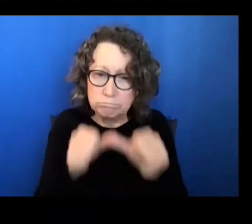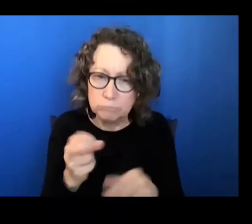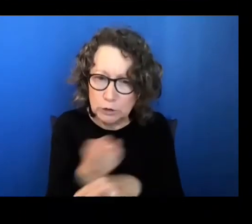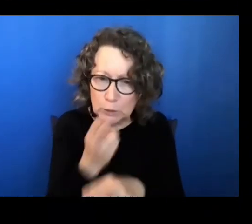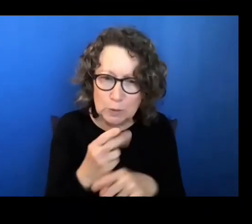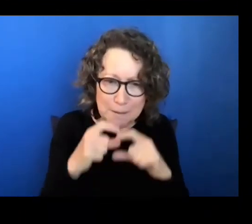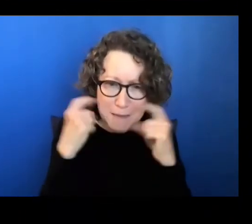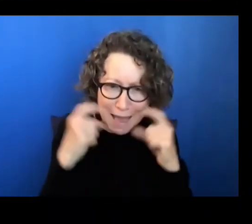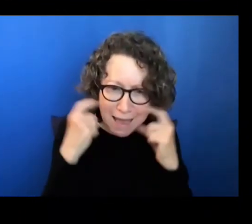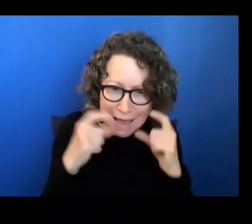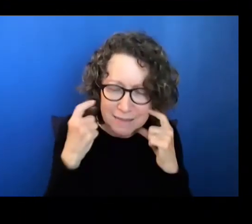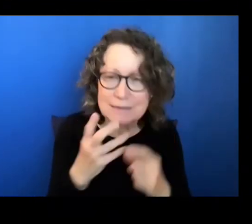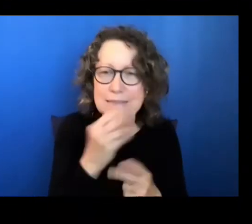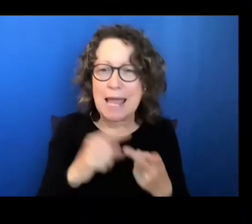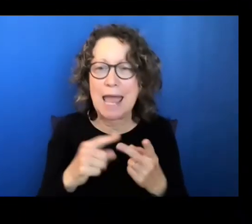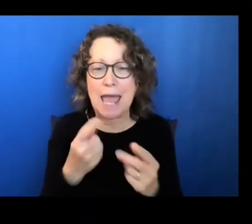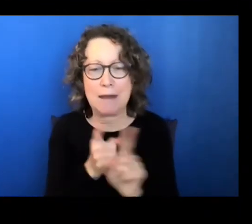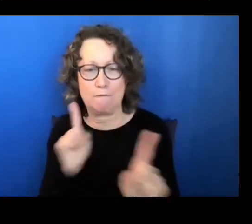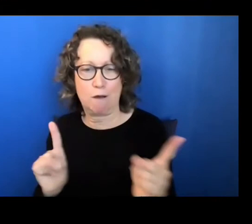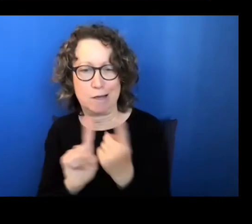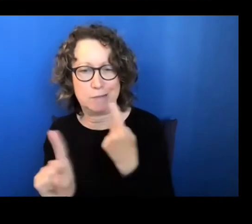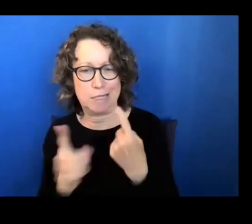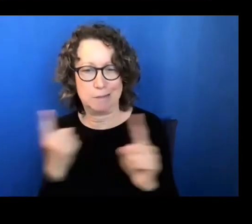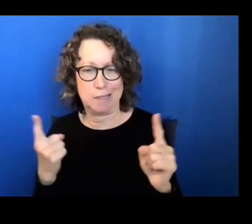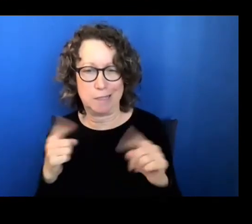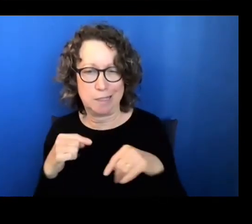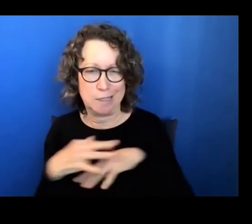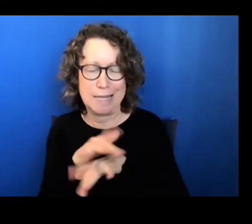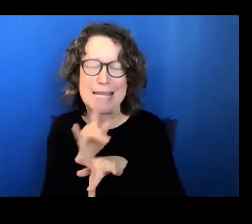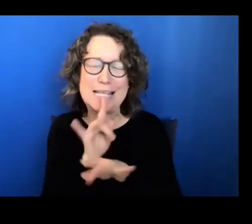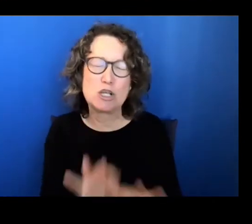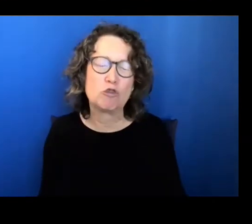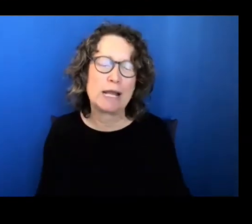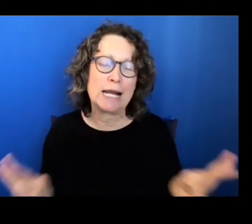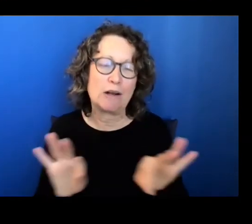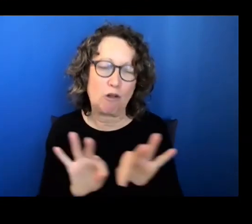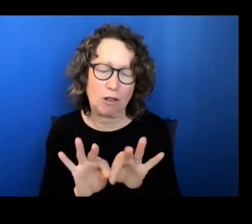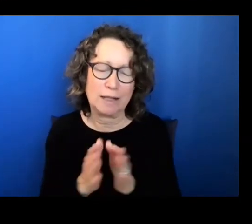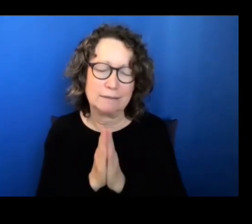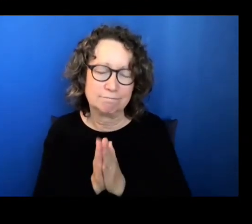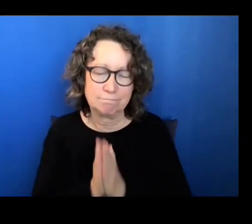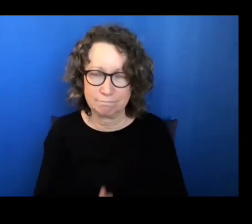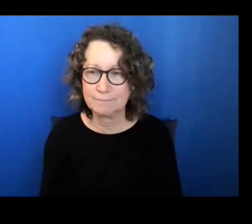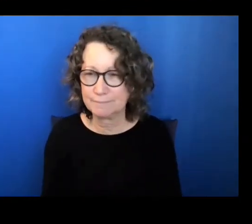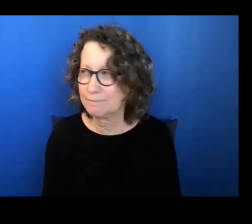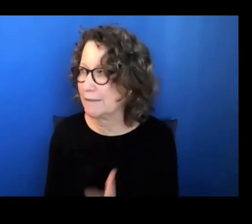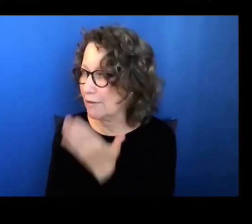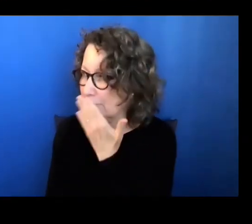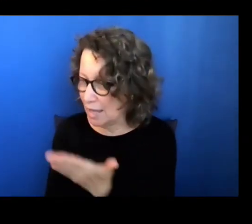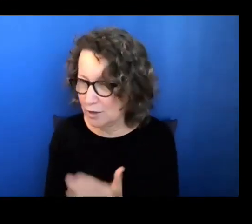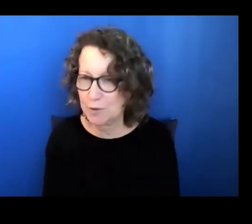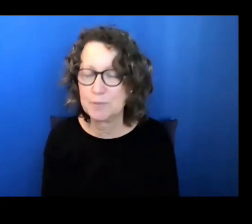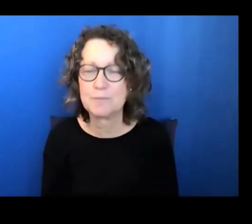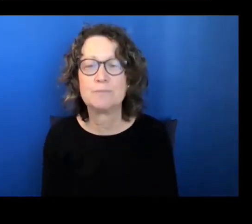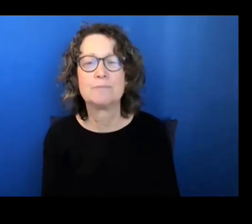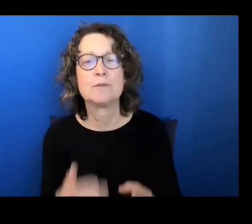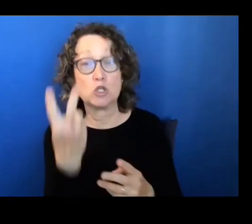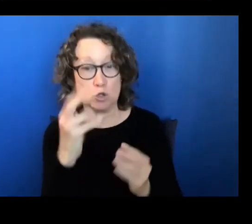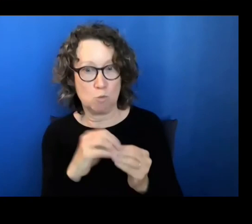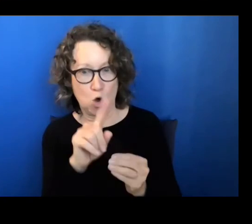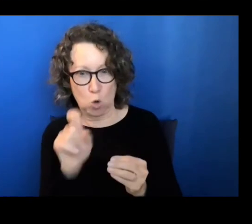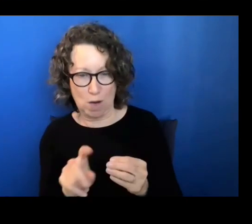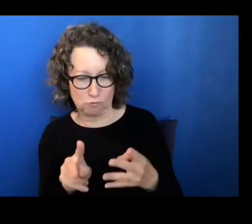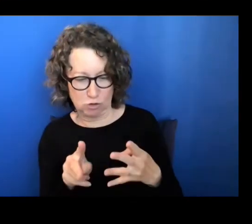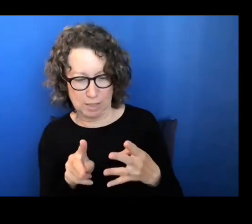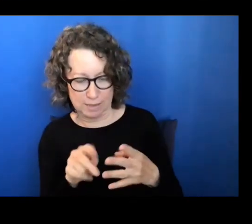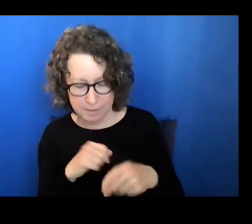masking and social distance. It's critical. Thank you so much. I have two more